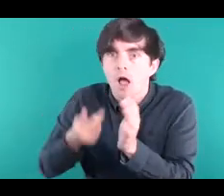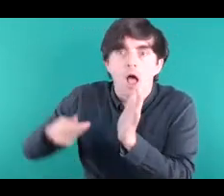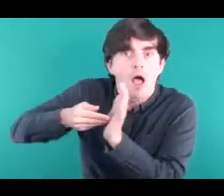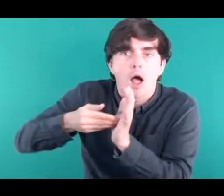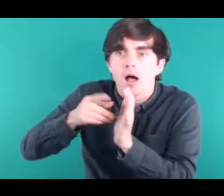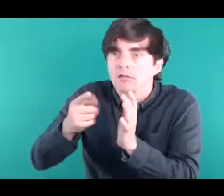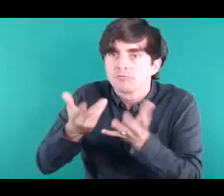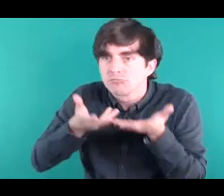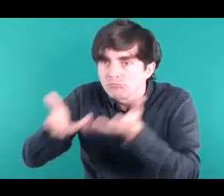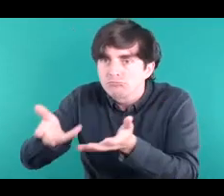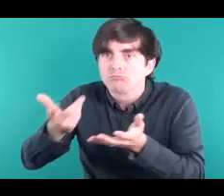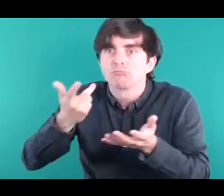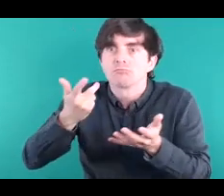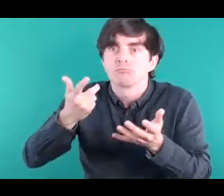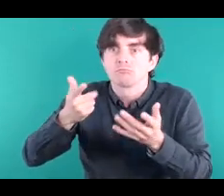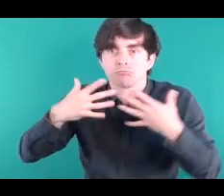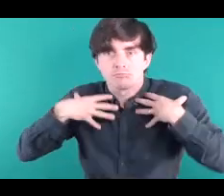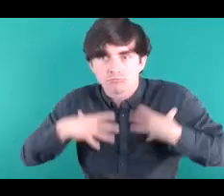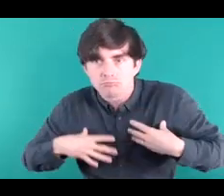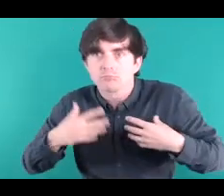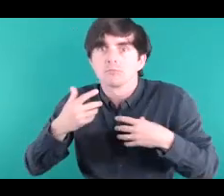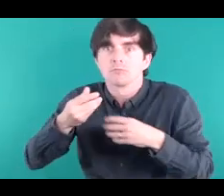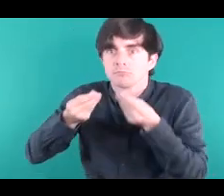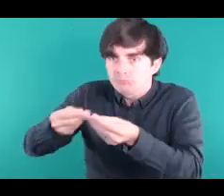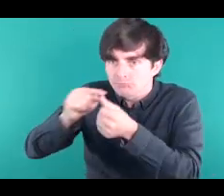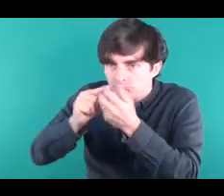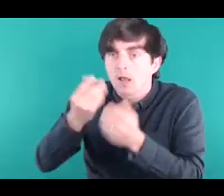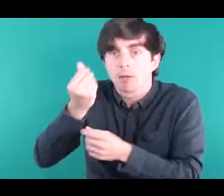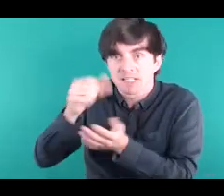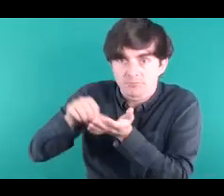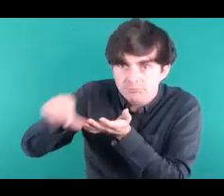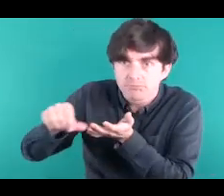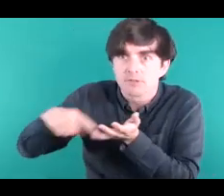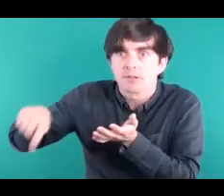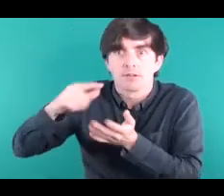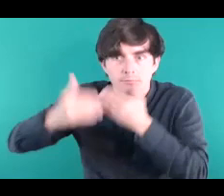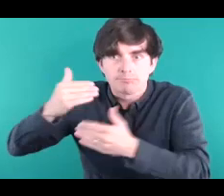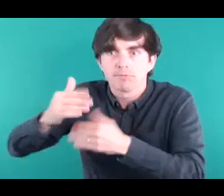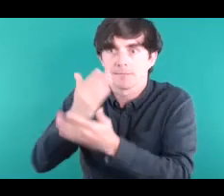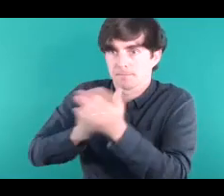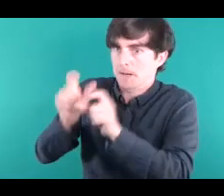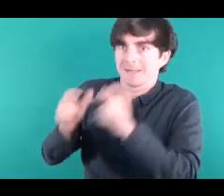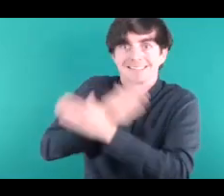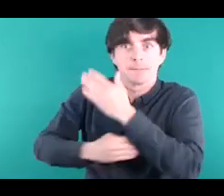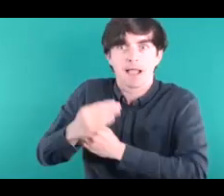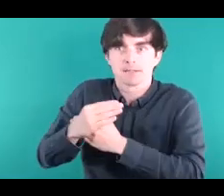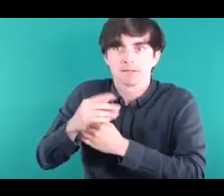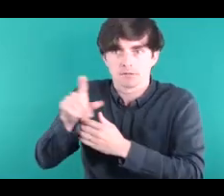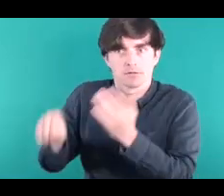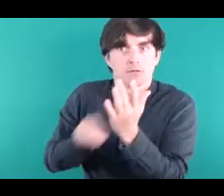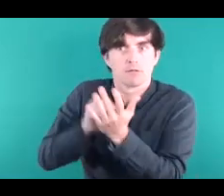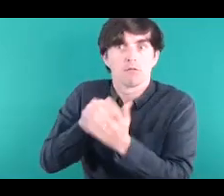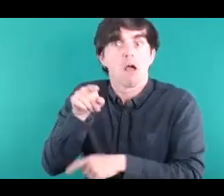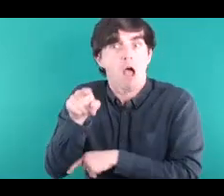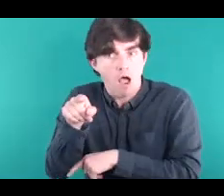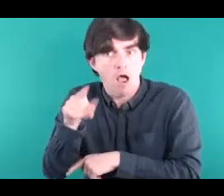payment for all the beneficiaries of the disability, the union disability pension. Very